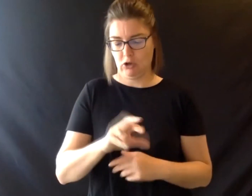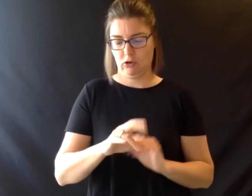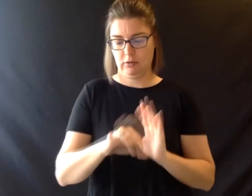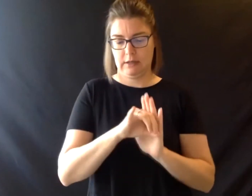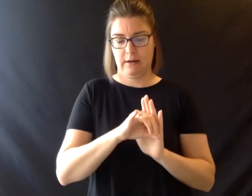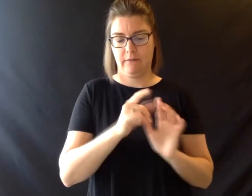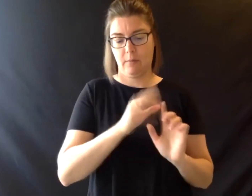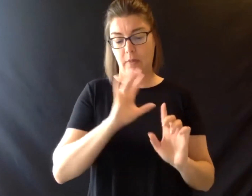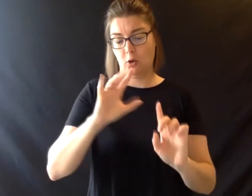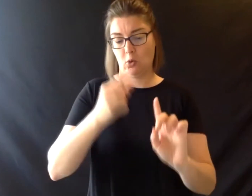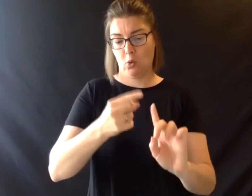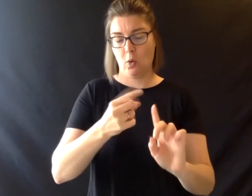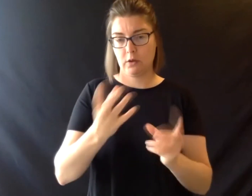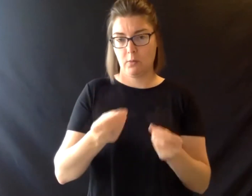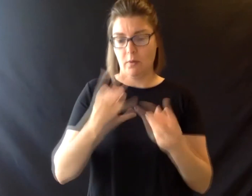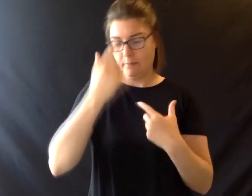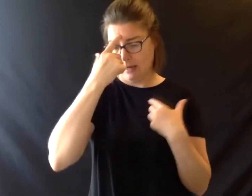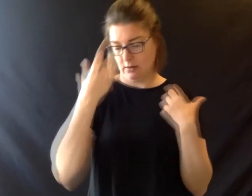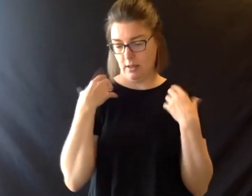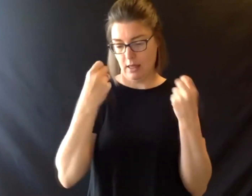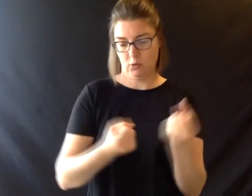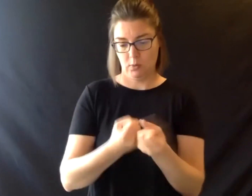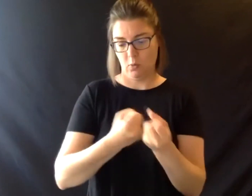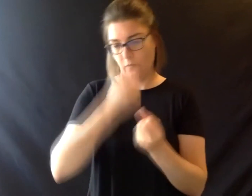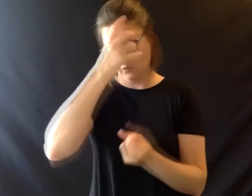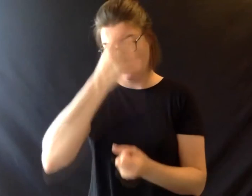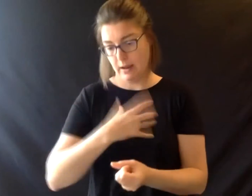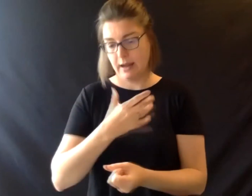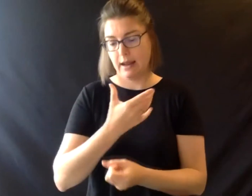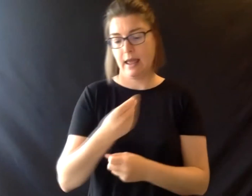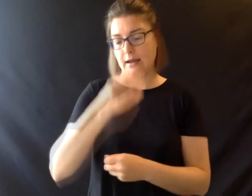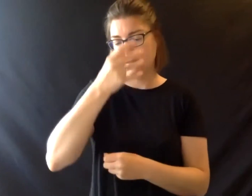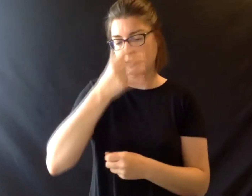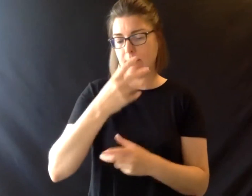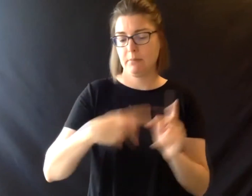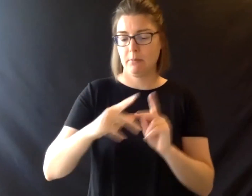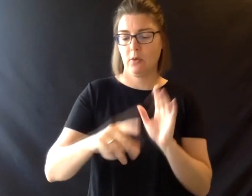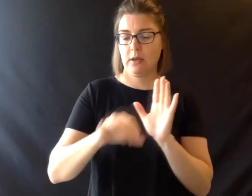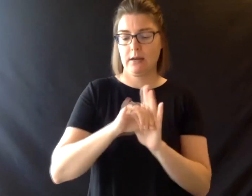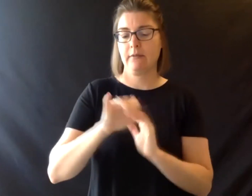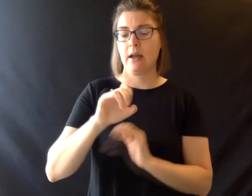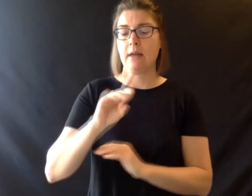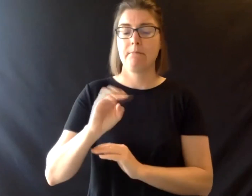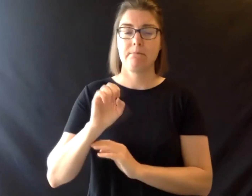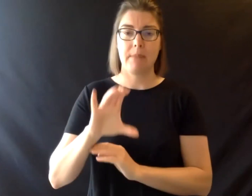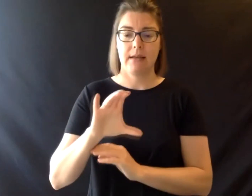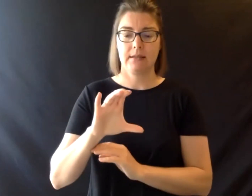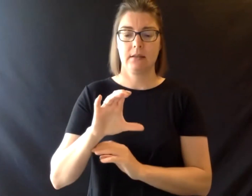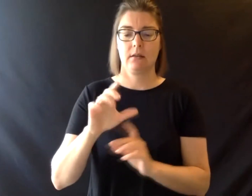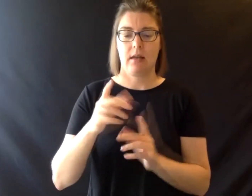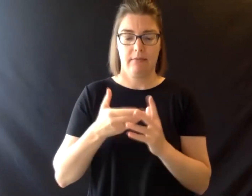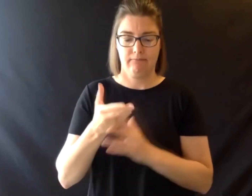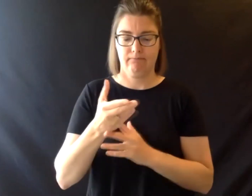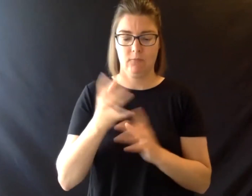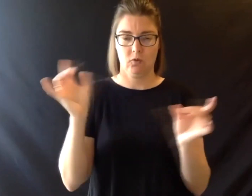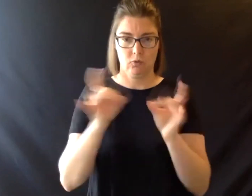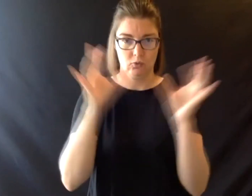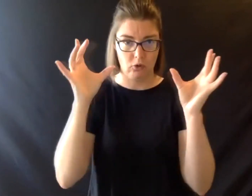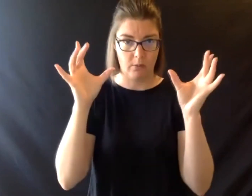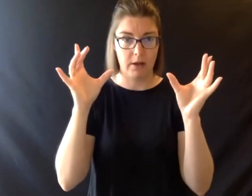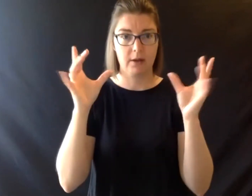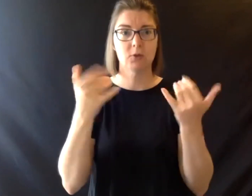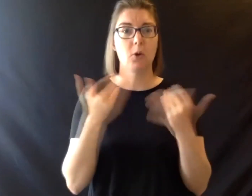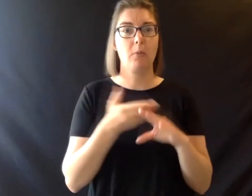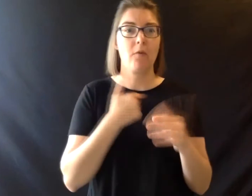to provide mental health support for men and masculine identifying survivors of trauma. And as I said, without further ado,